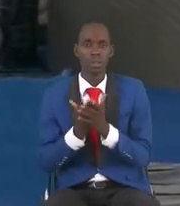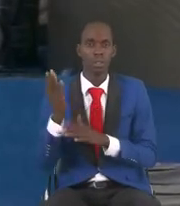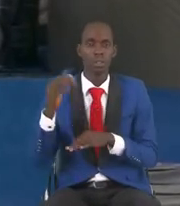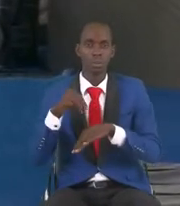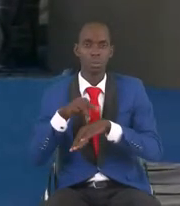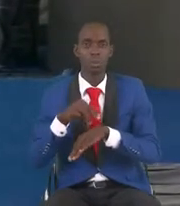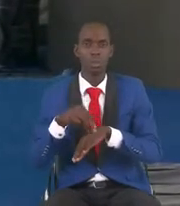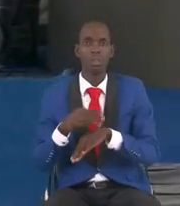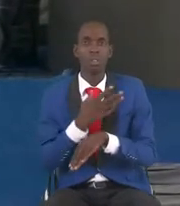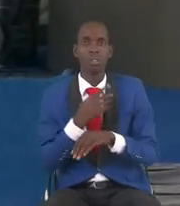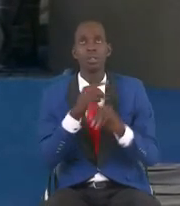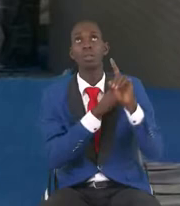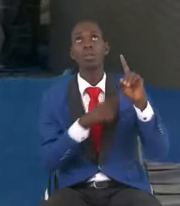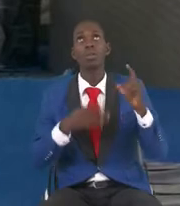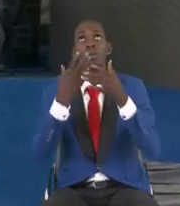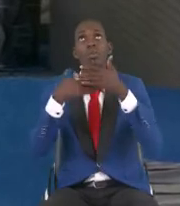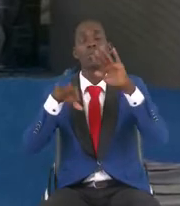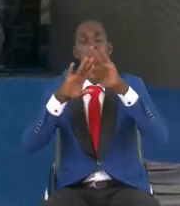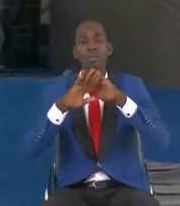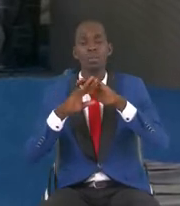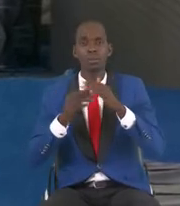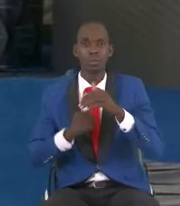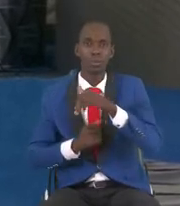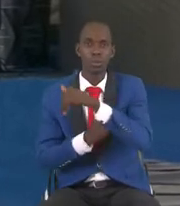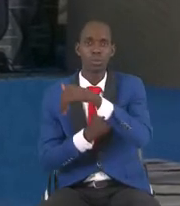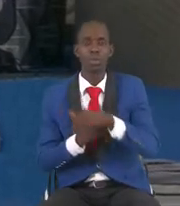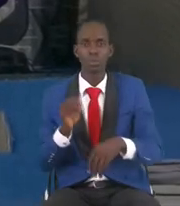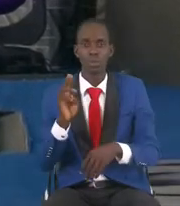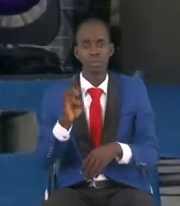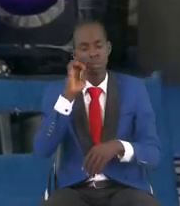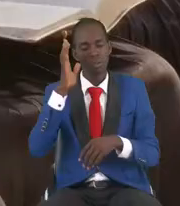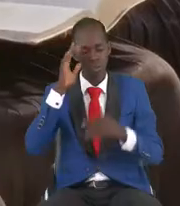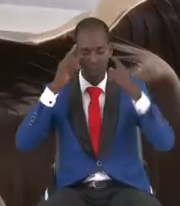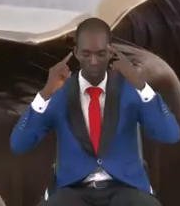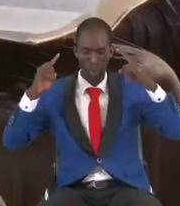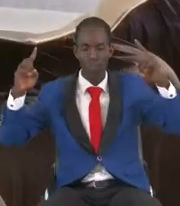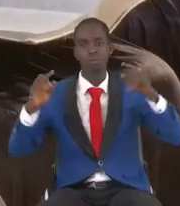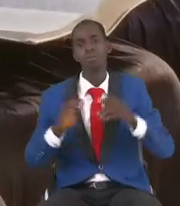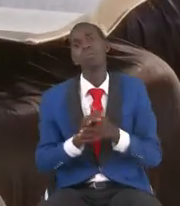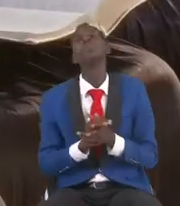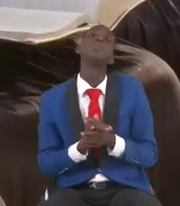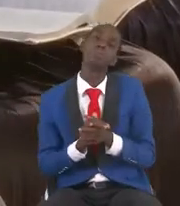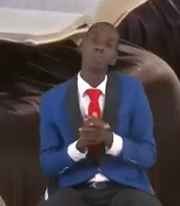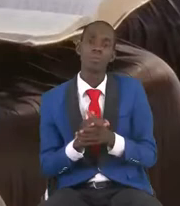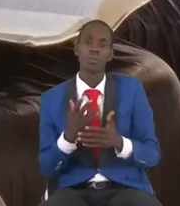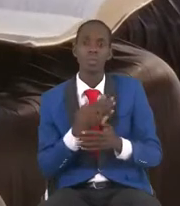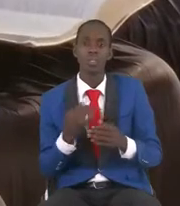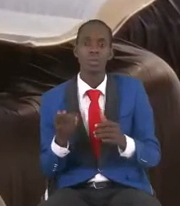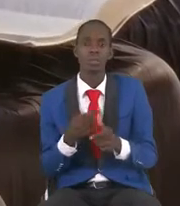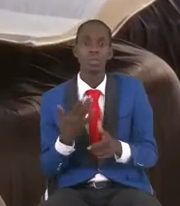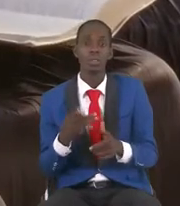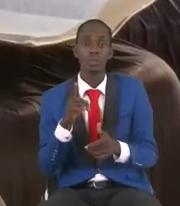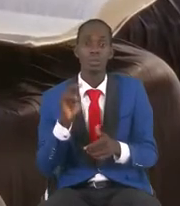of heaven supports him, he will succeed. And so the first thing you need to look